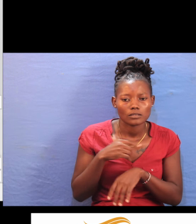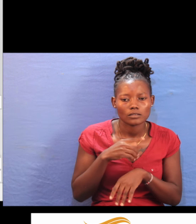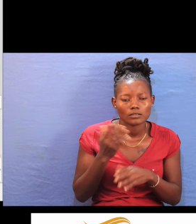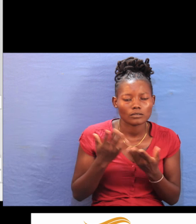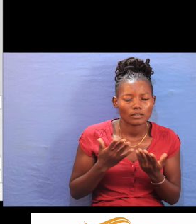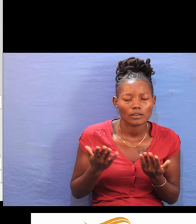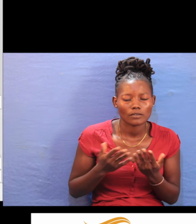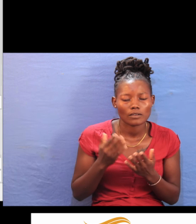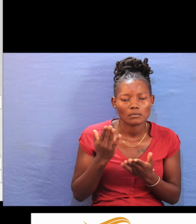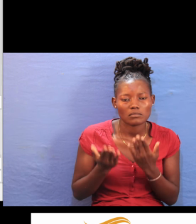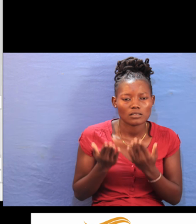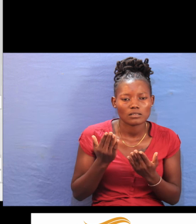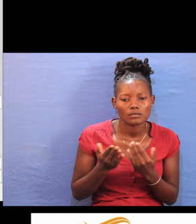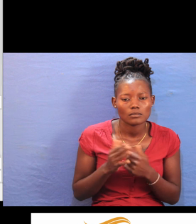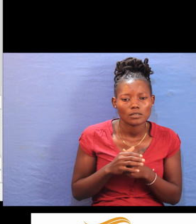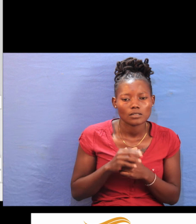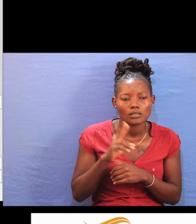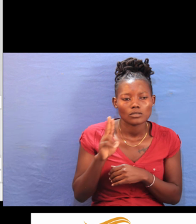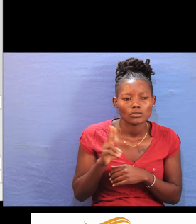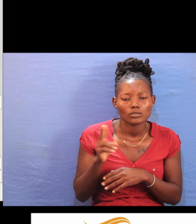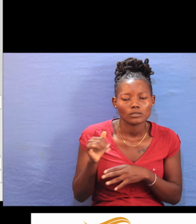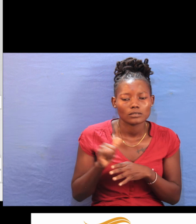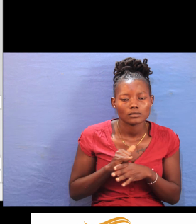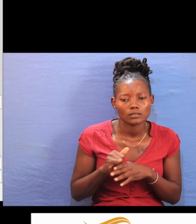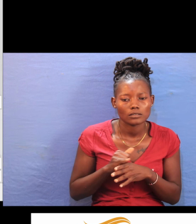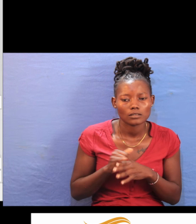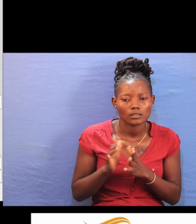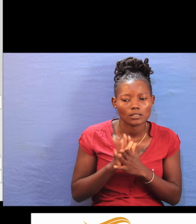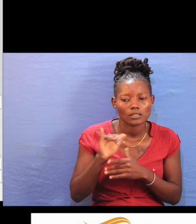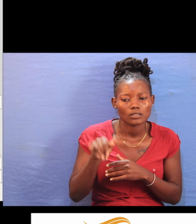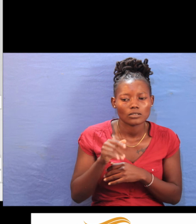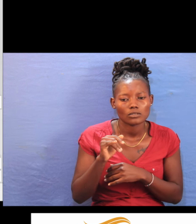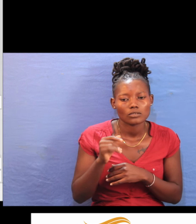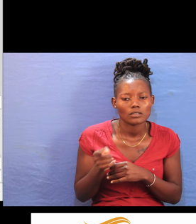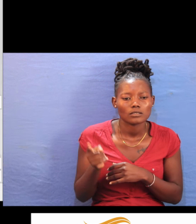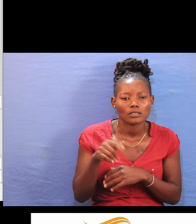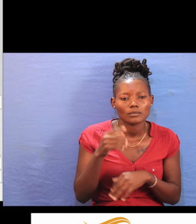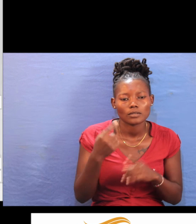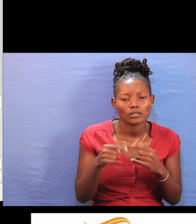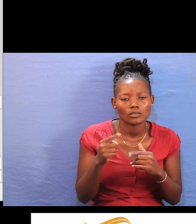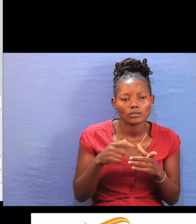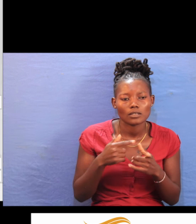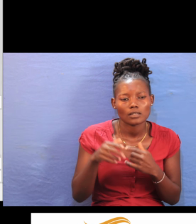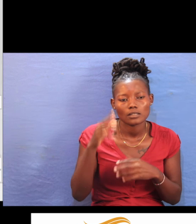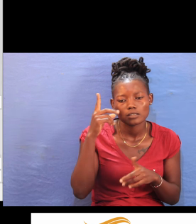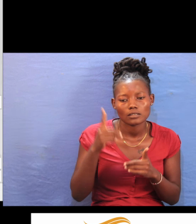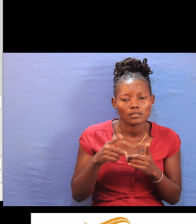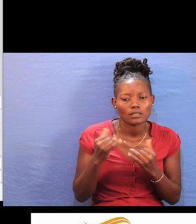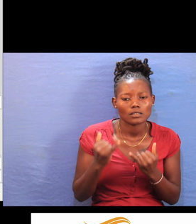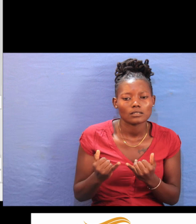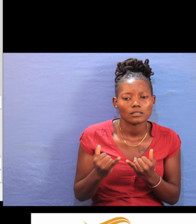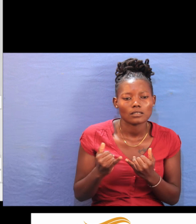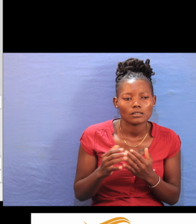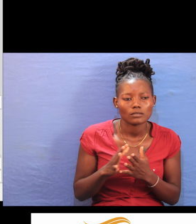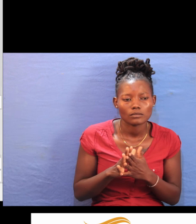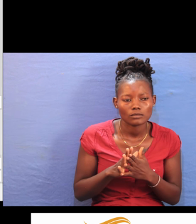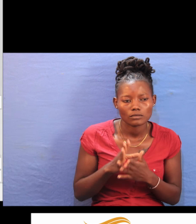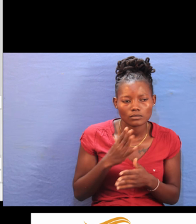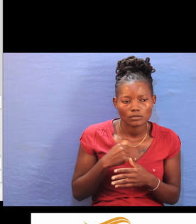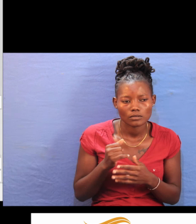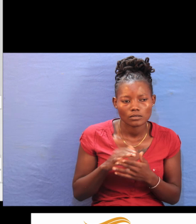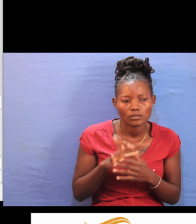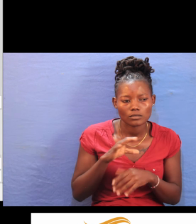her friends, in between every set. So you need to practice the psychological